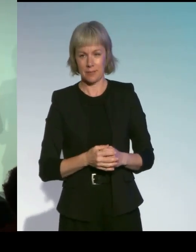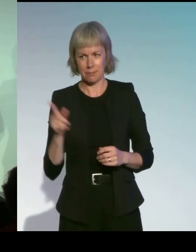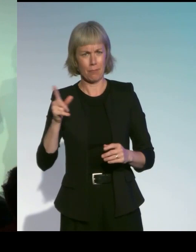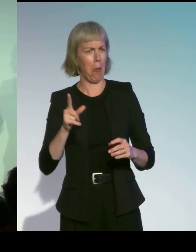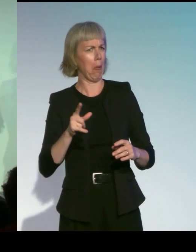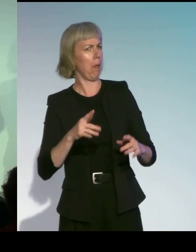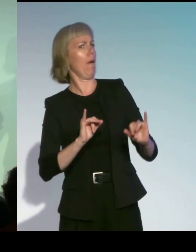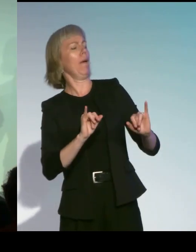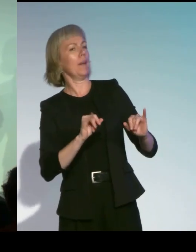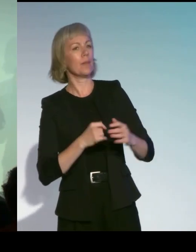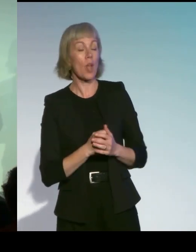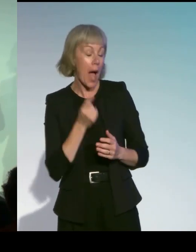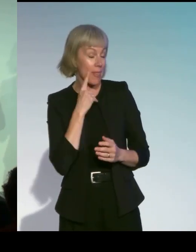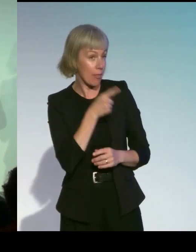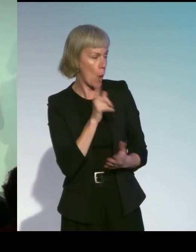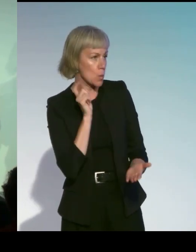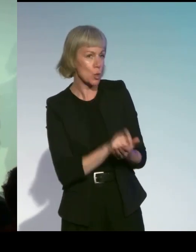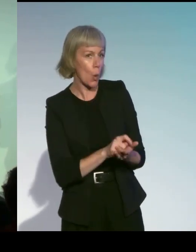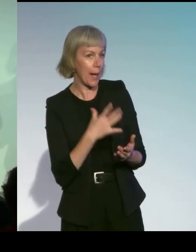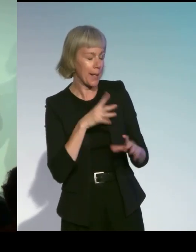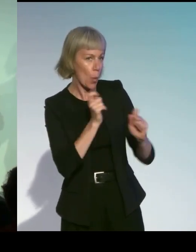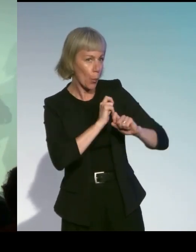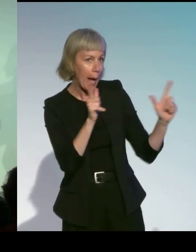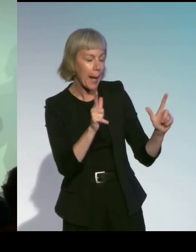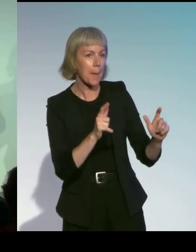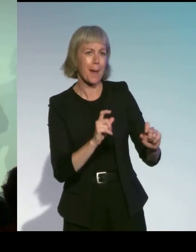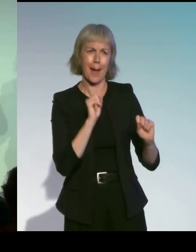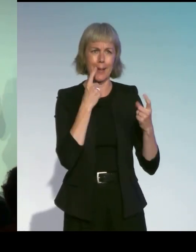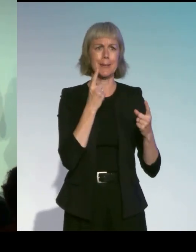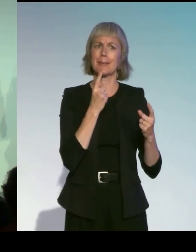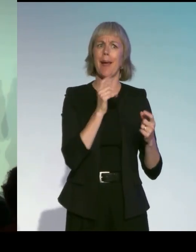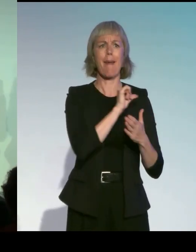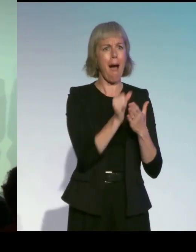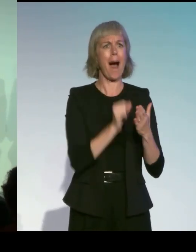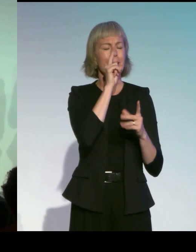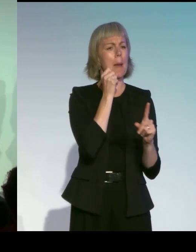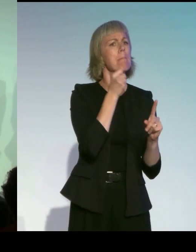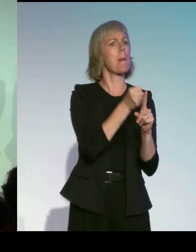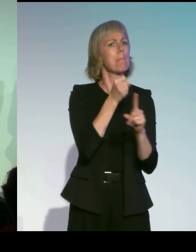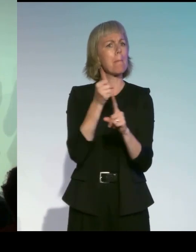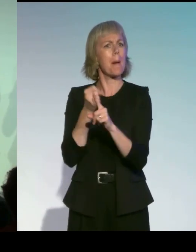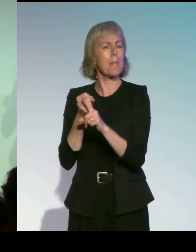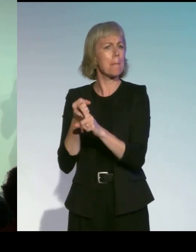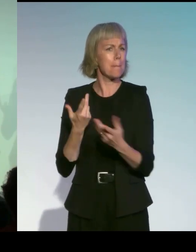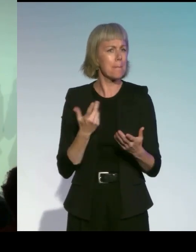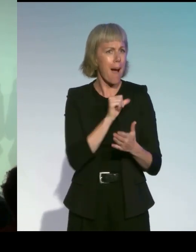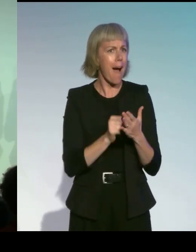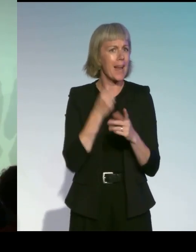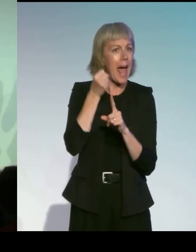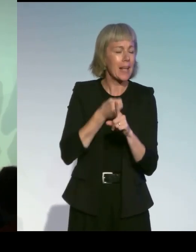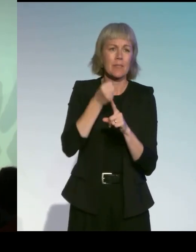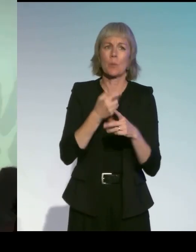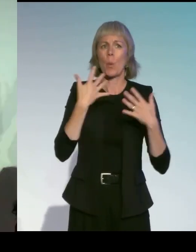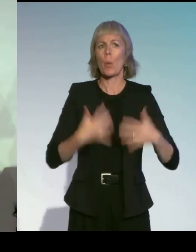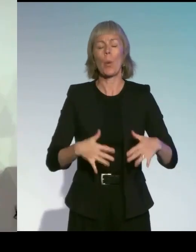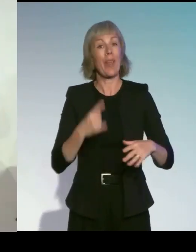I think those donors need to wake up firstly and understand the impacts that art activism has. I mean, if we think